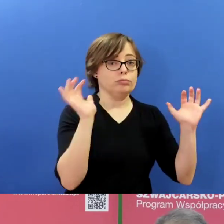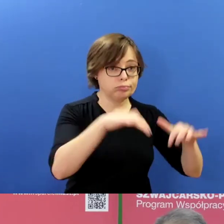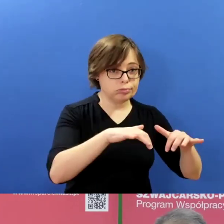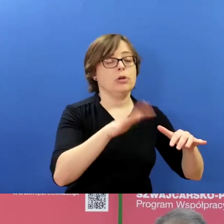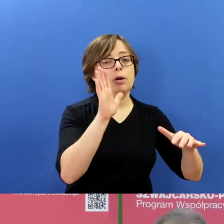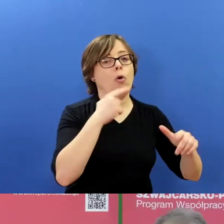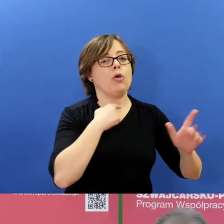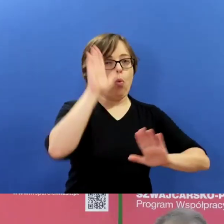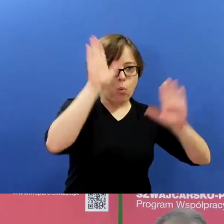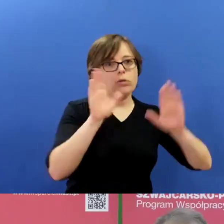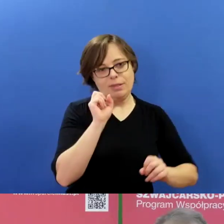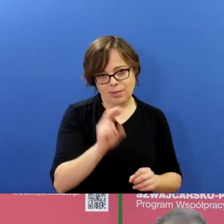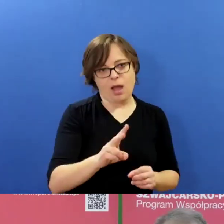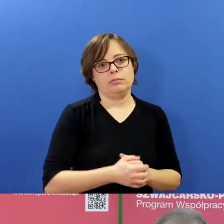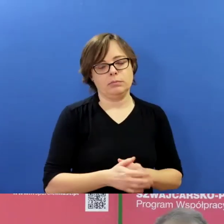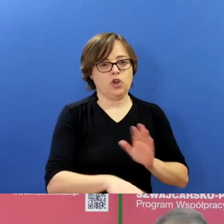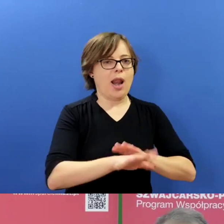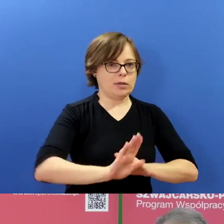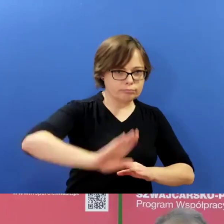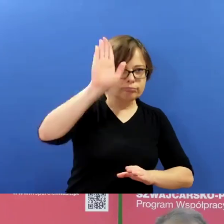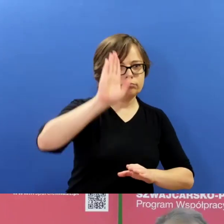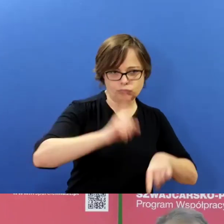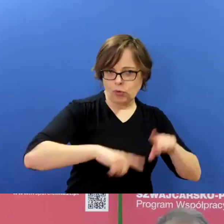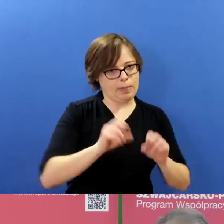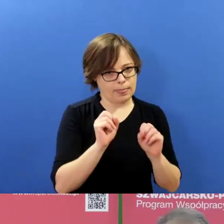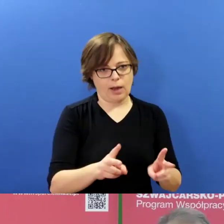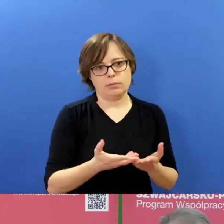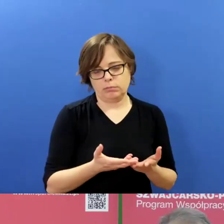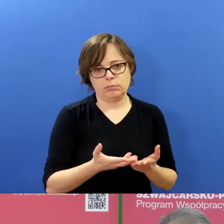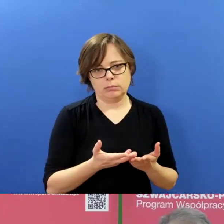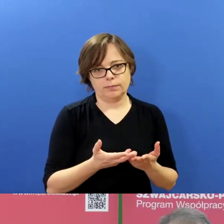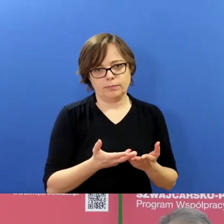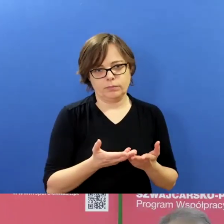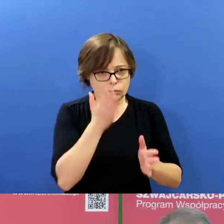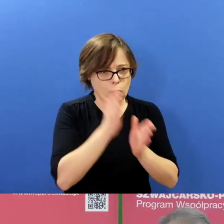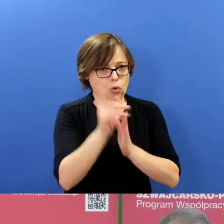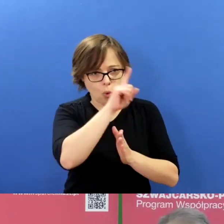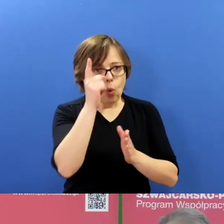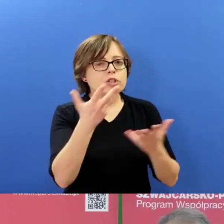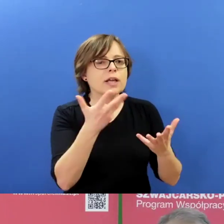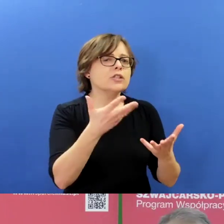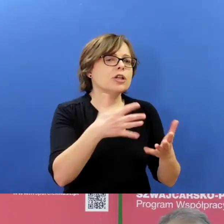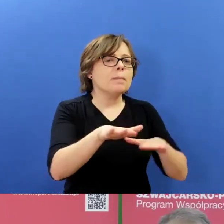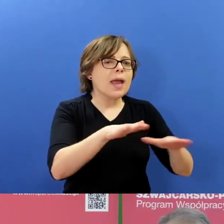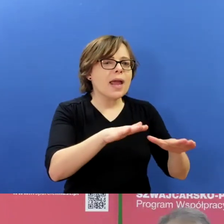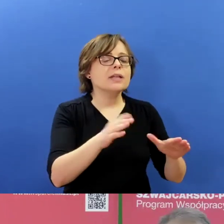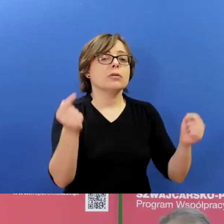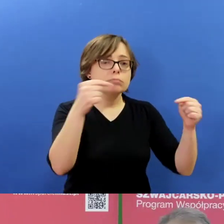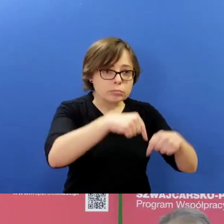unite at a public space, and they would vote or elect. So it's different